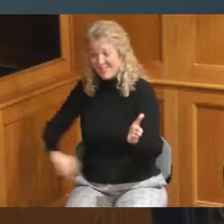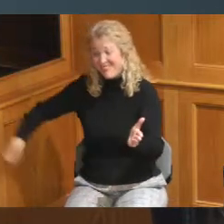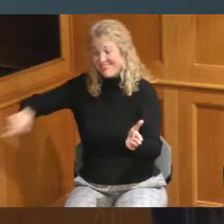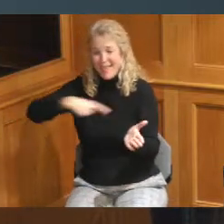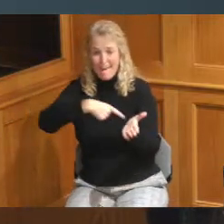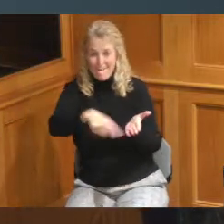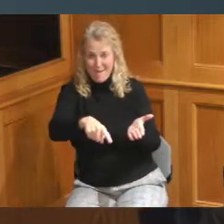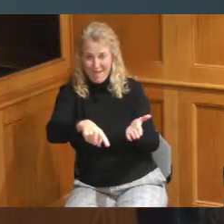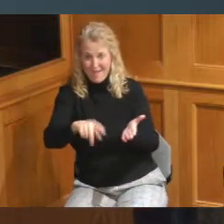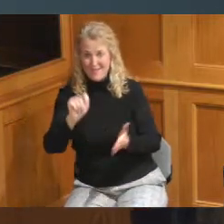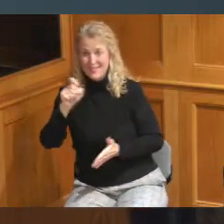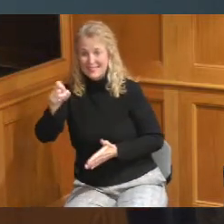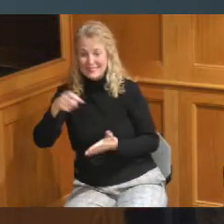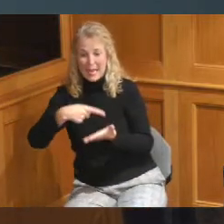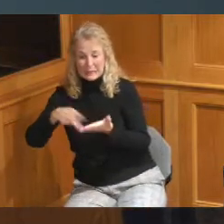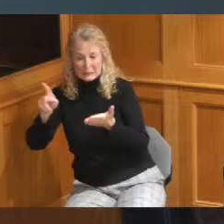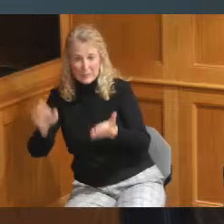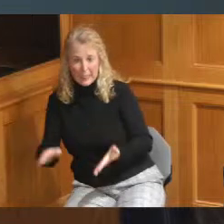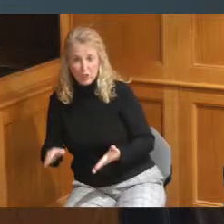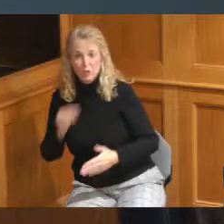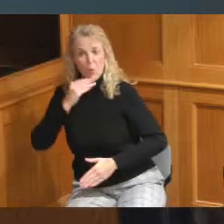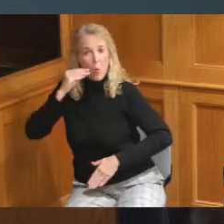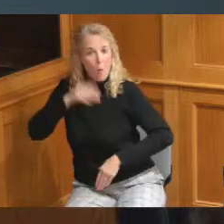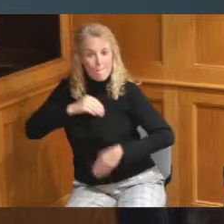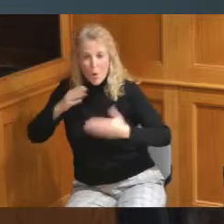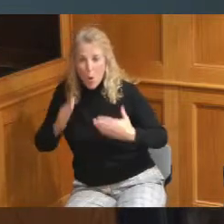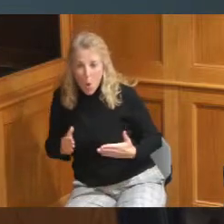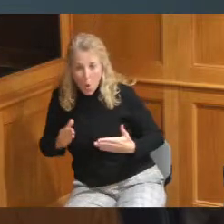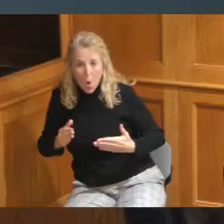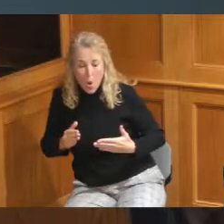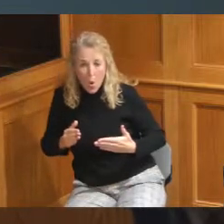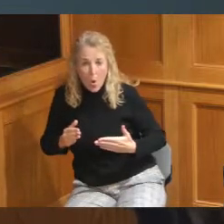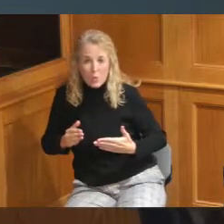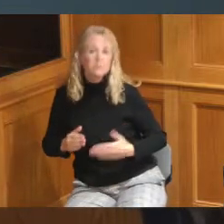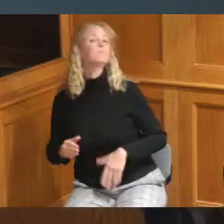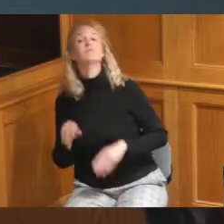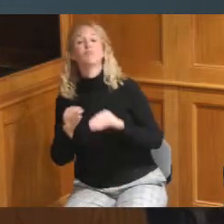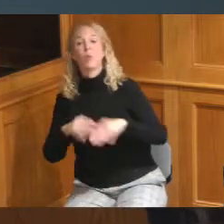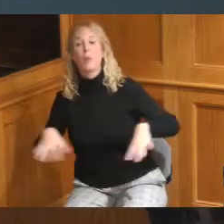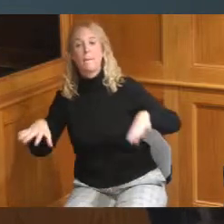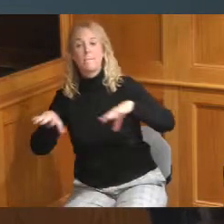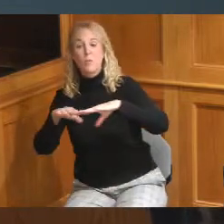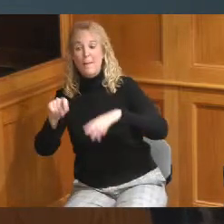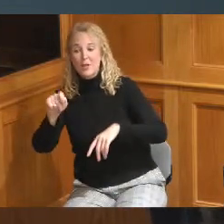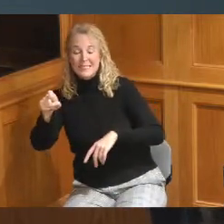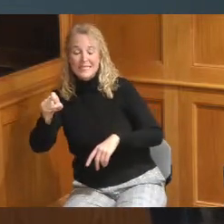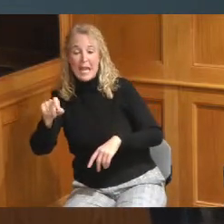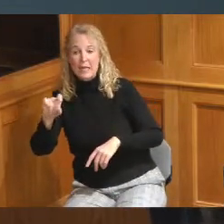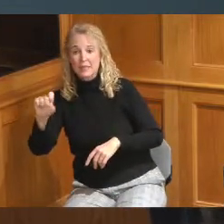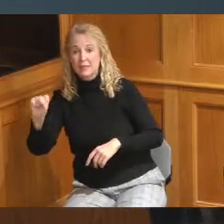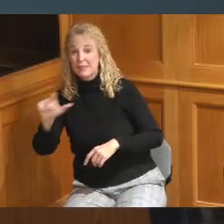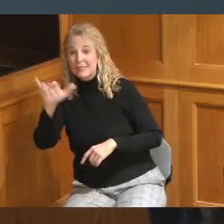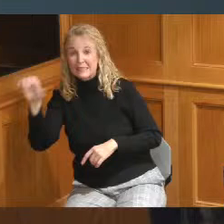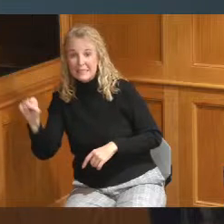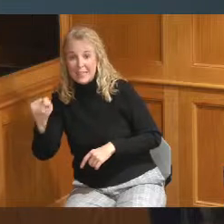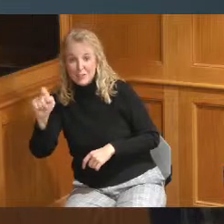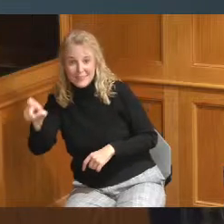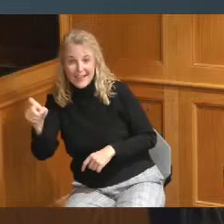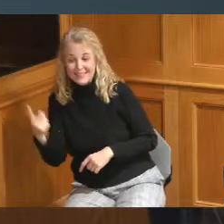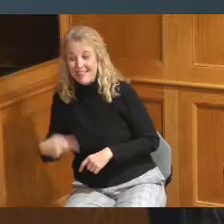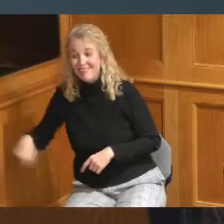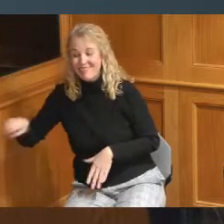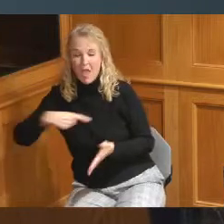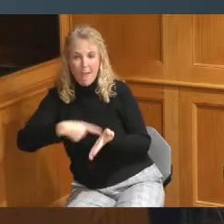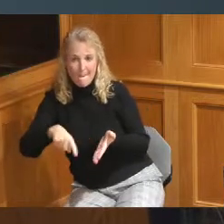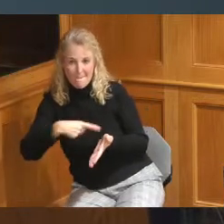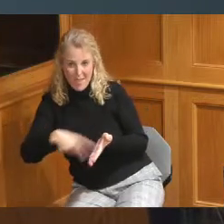the taxpayers, the homeowners, the people that are paying property taxes, sales tax. They must